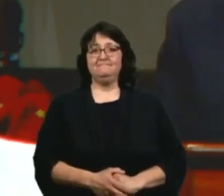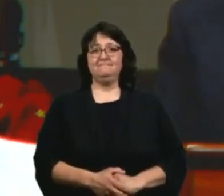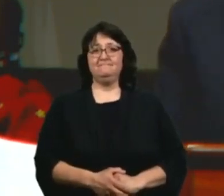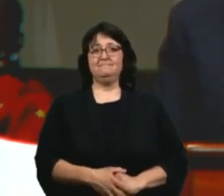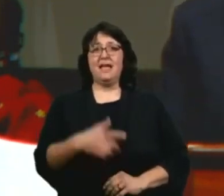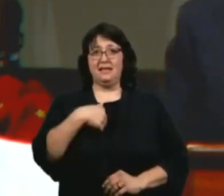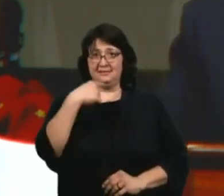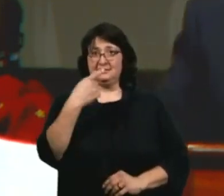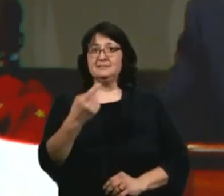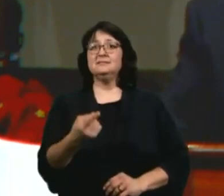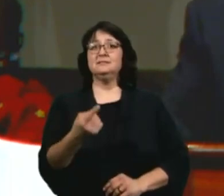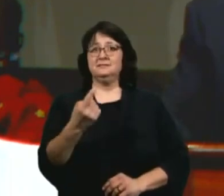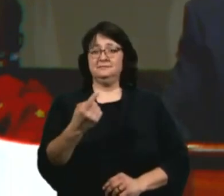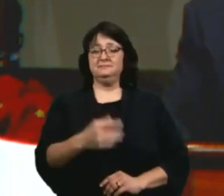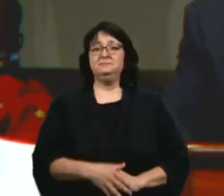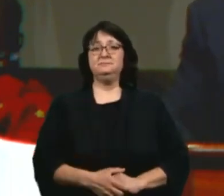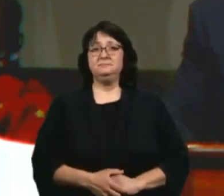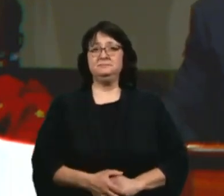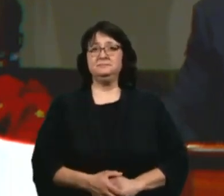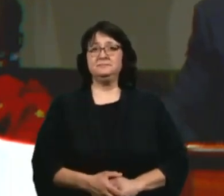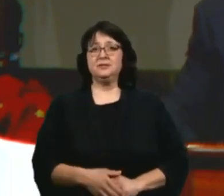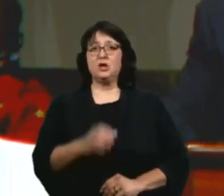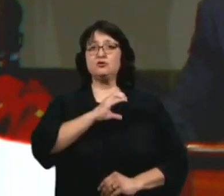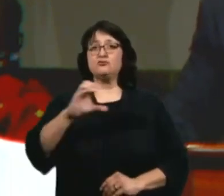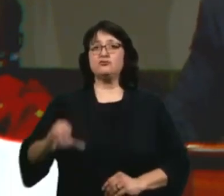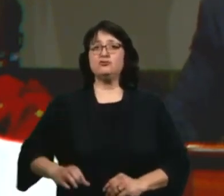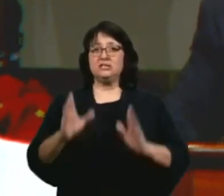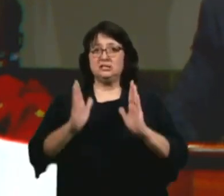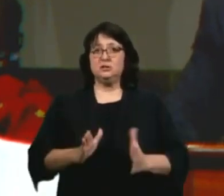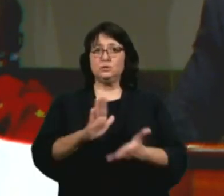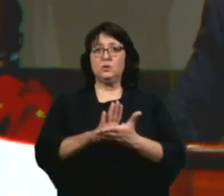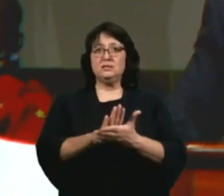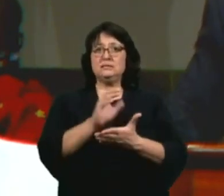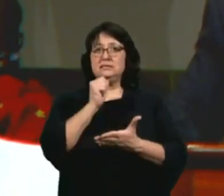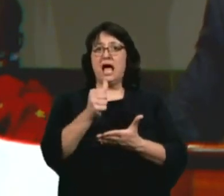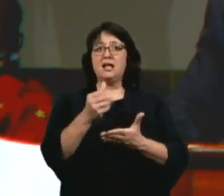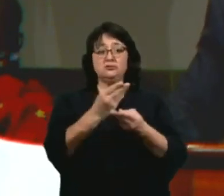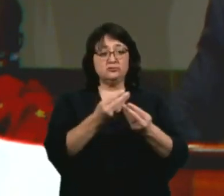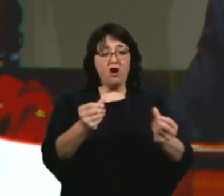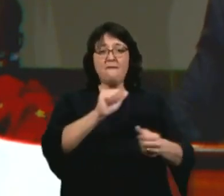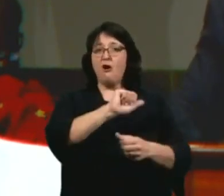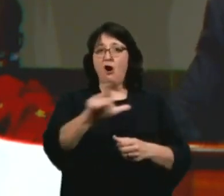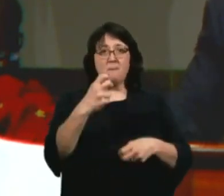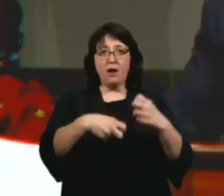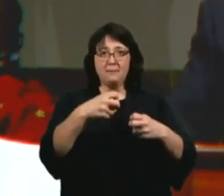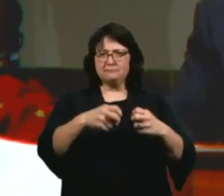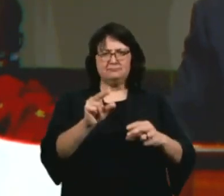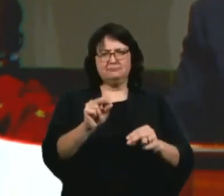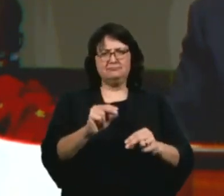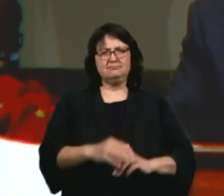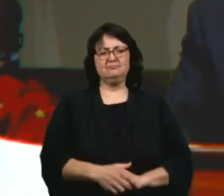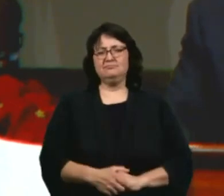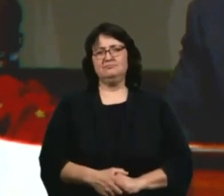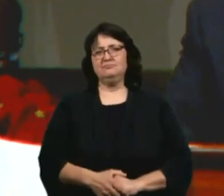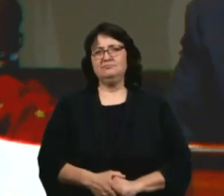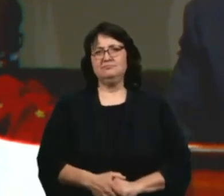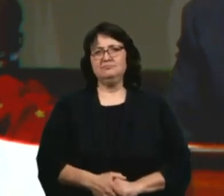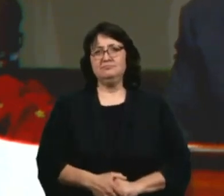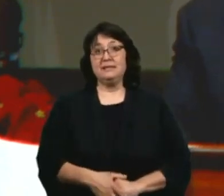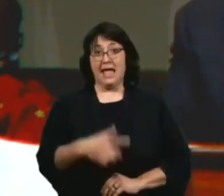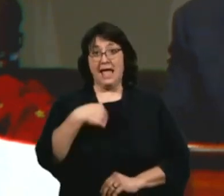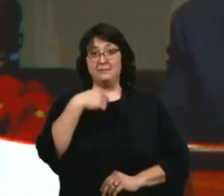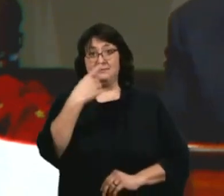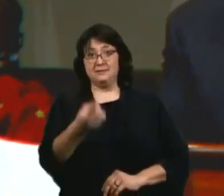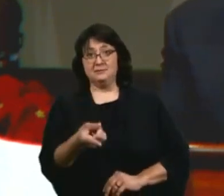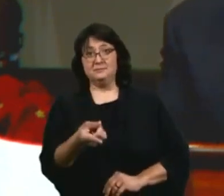And I say this, the Christian school is not a cure-all. It don't take care of everything. I think we